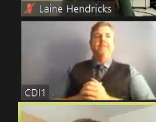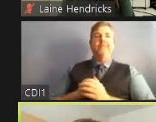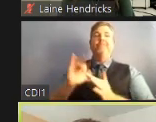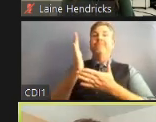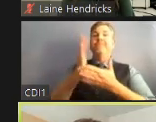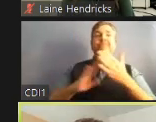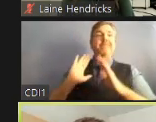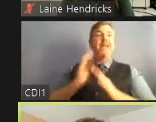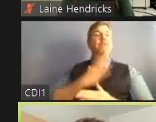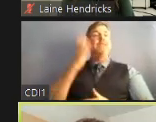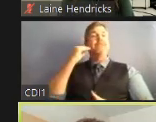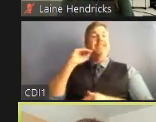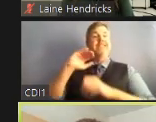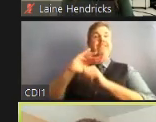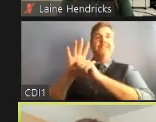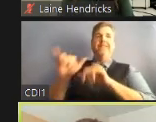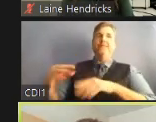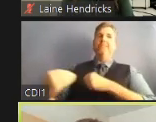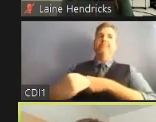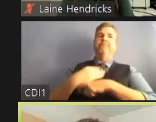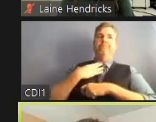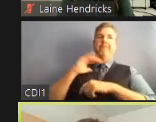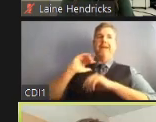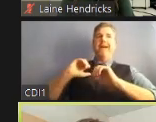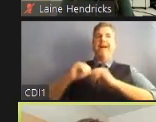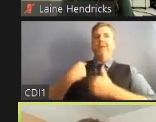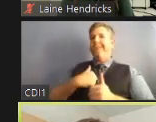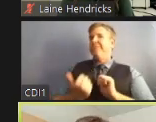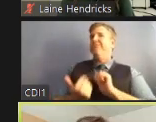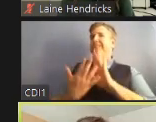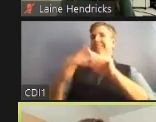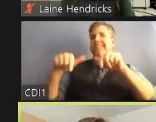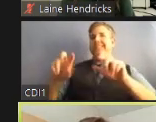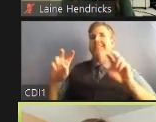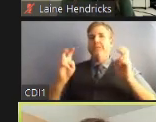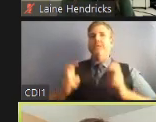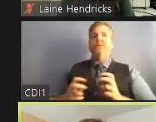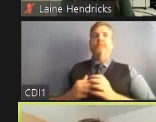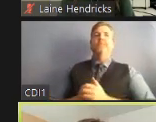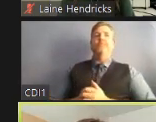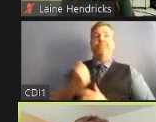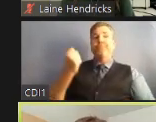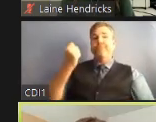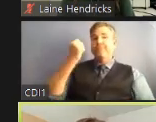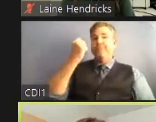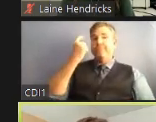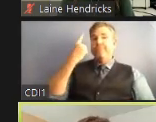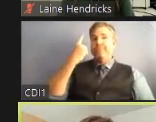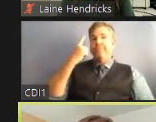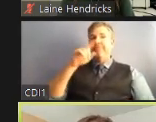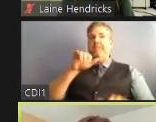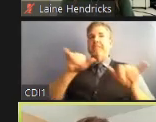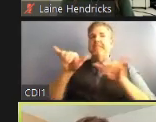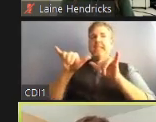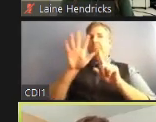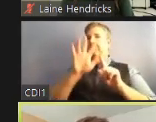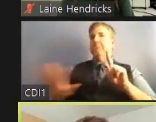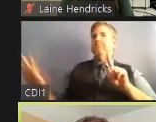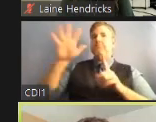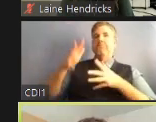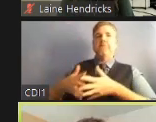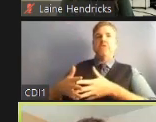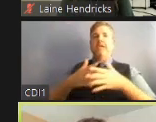to address this issue. And again, this is also an exaggerated version of what's been the